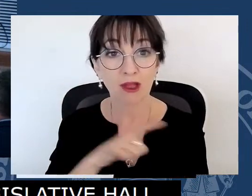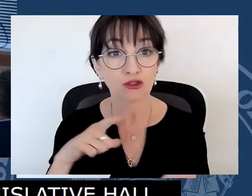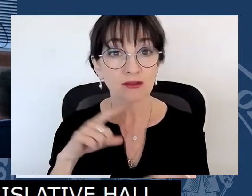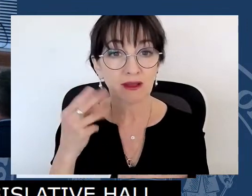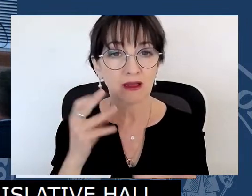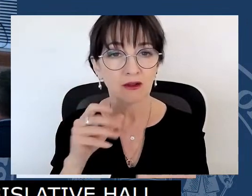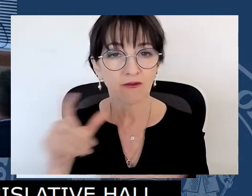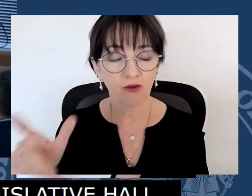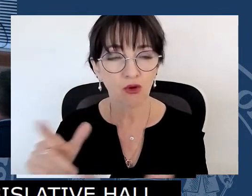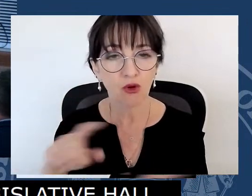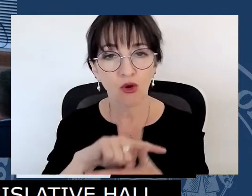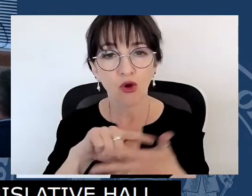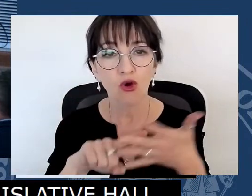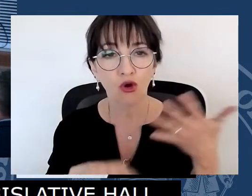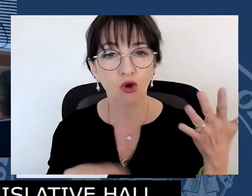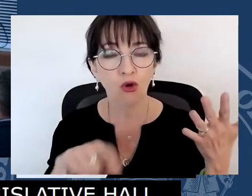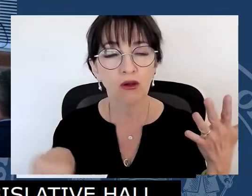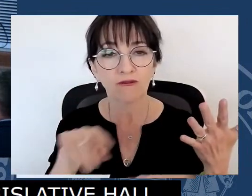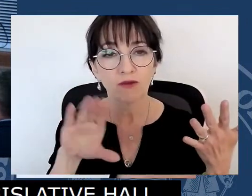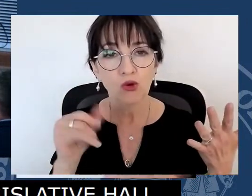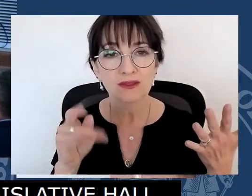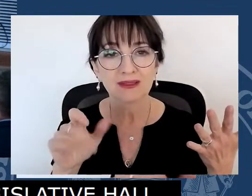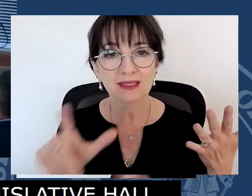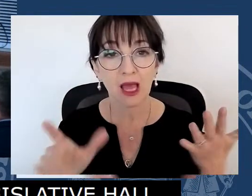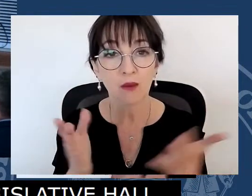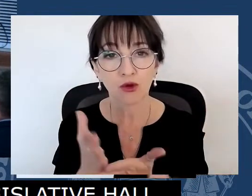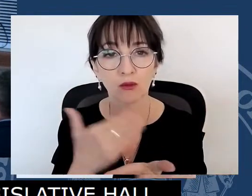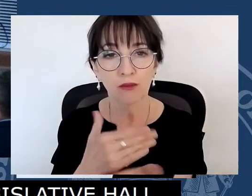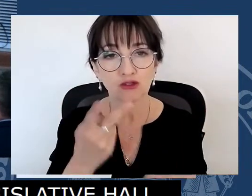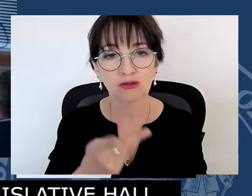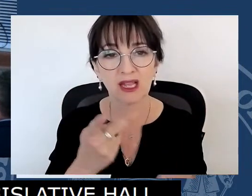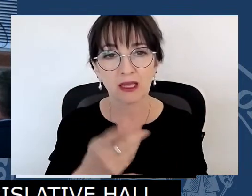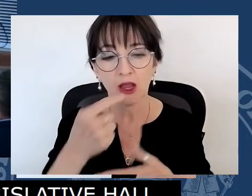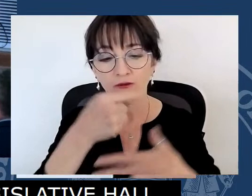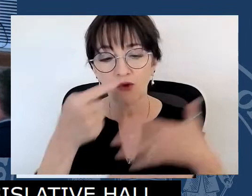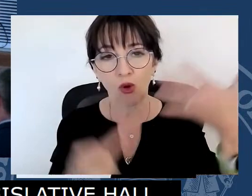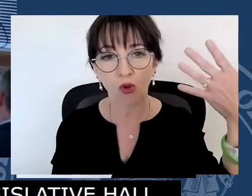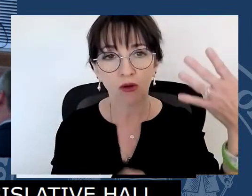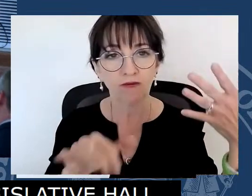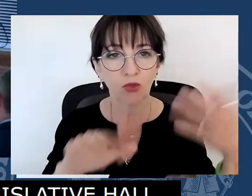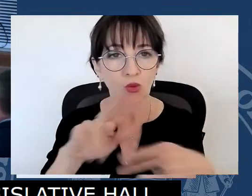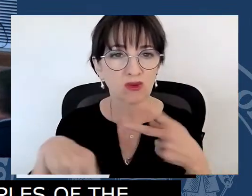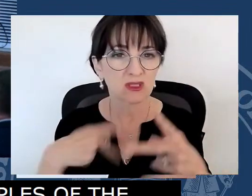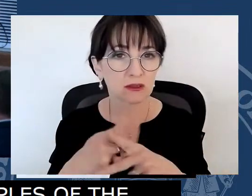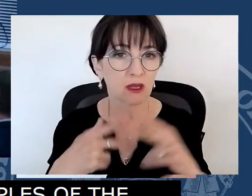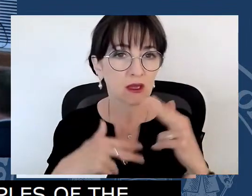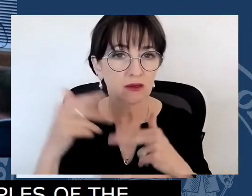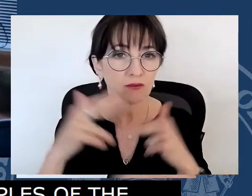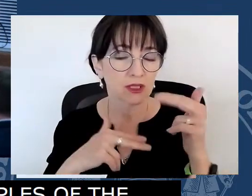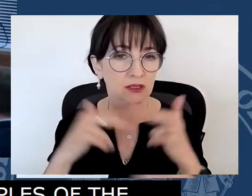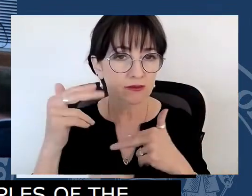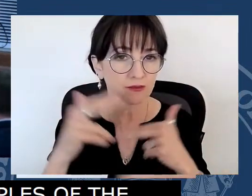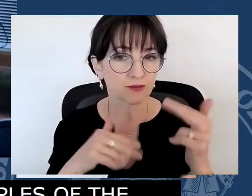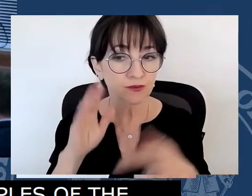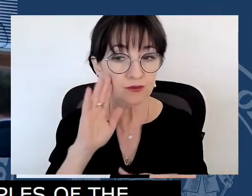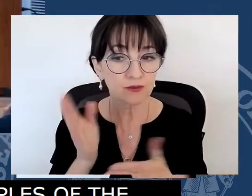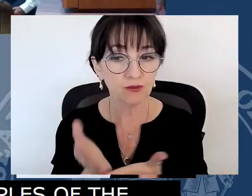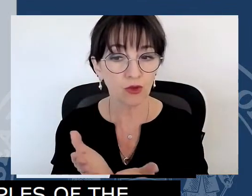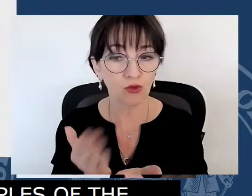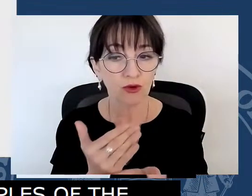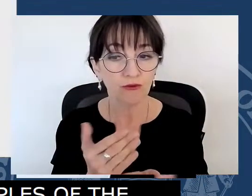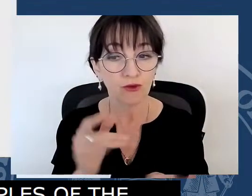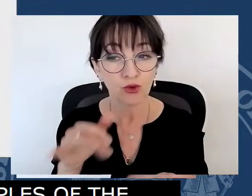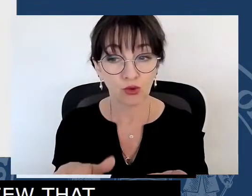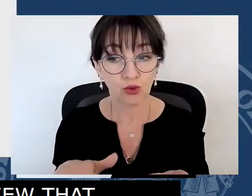capital budget. The General Assembly will review that budget. It will mark it up, and it's by